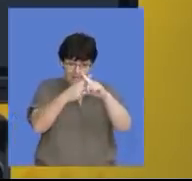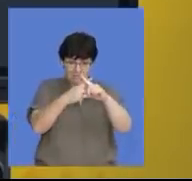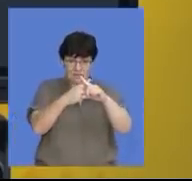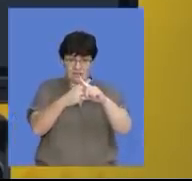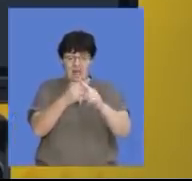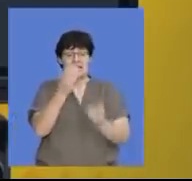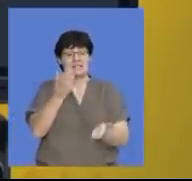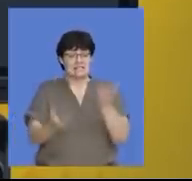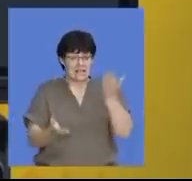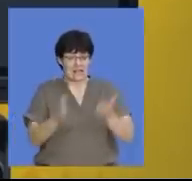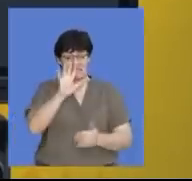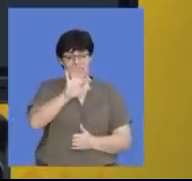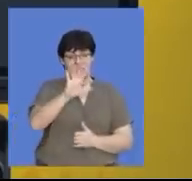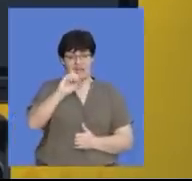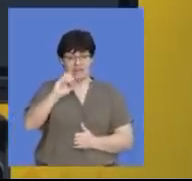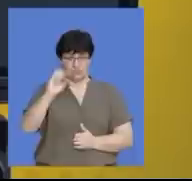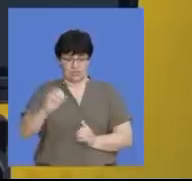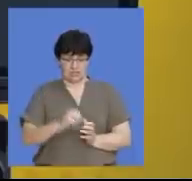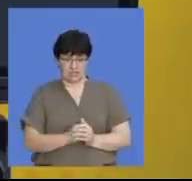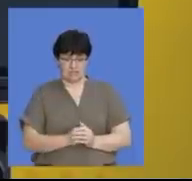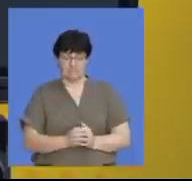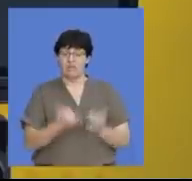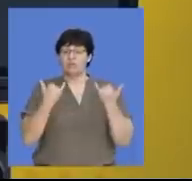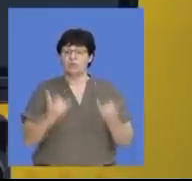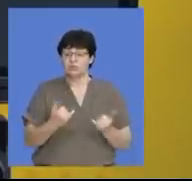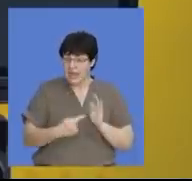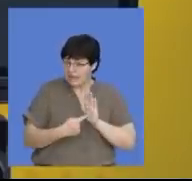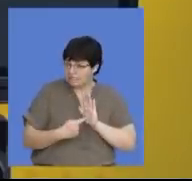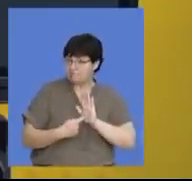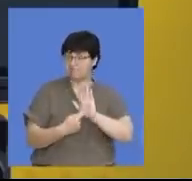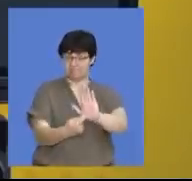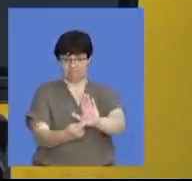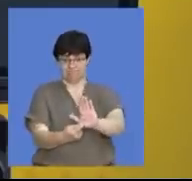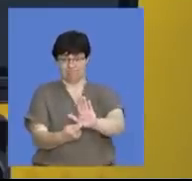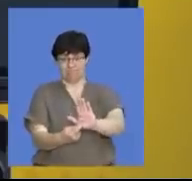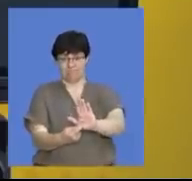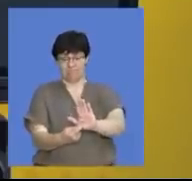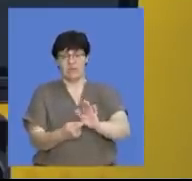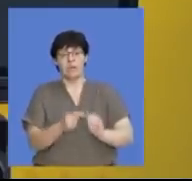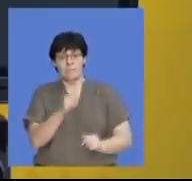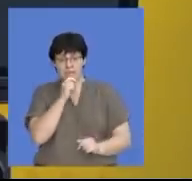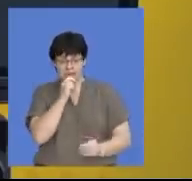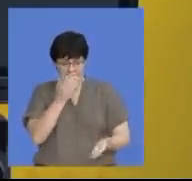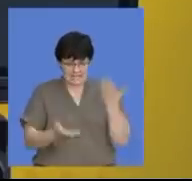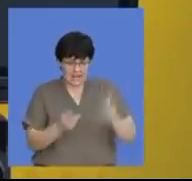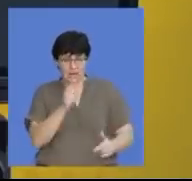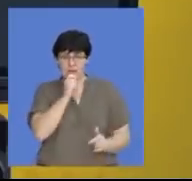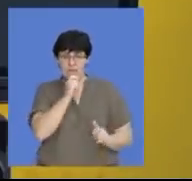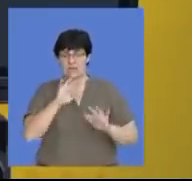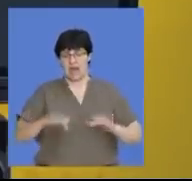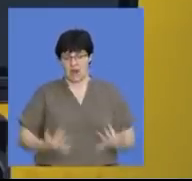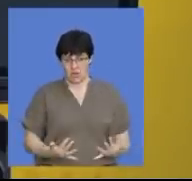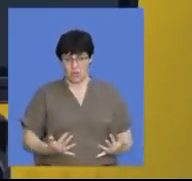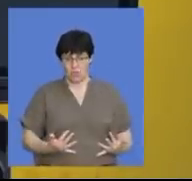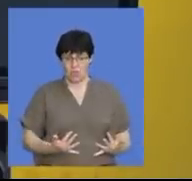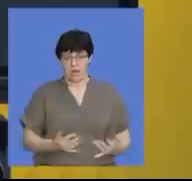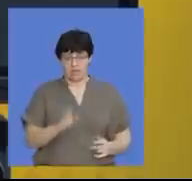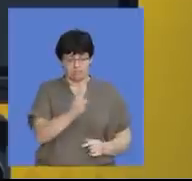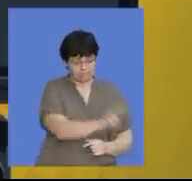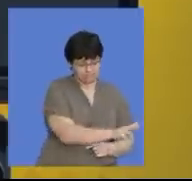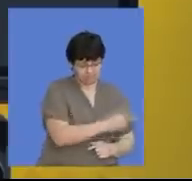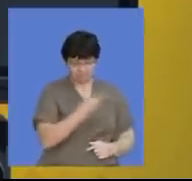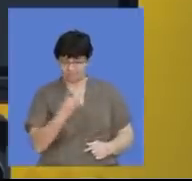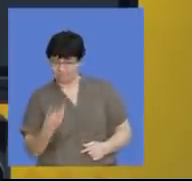by a scale of 500. Today's examples will show you how you use those scales and how we convert